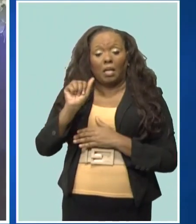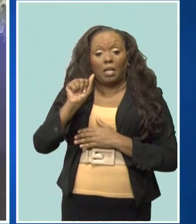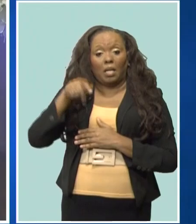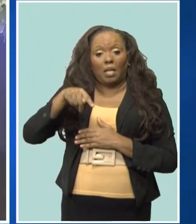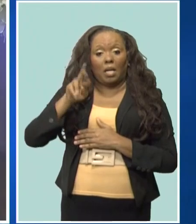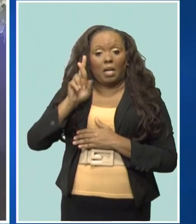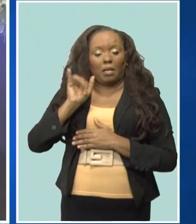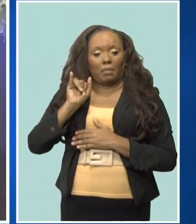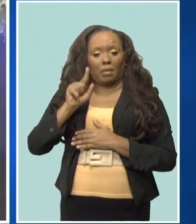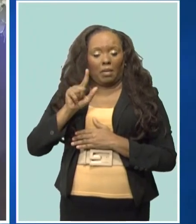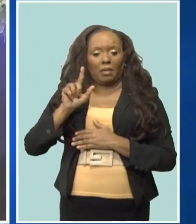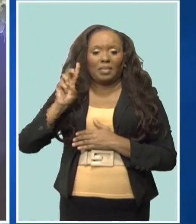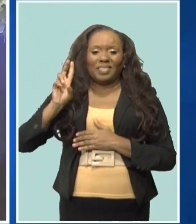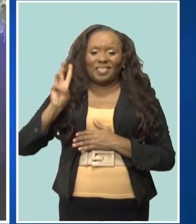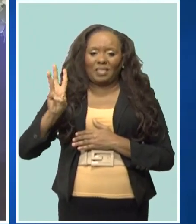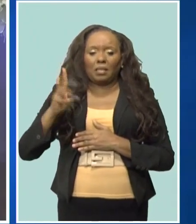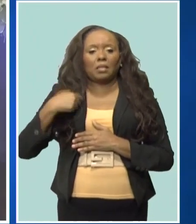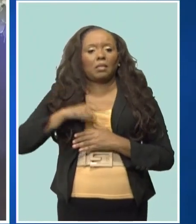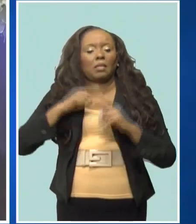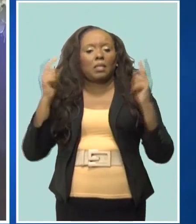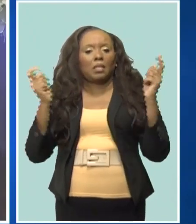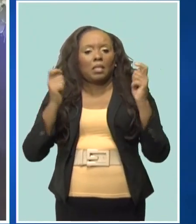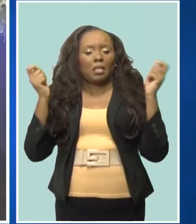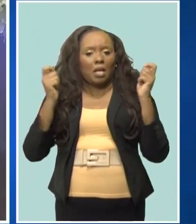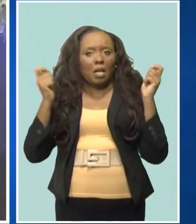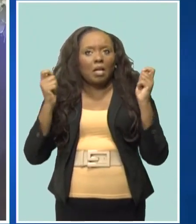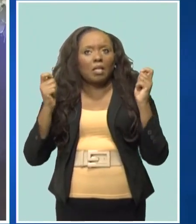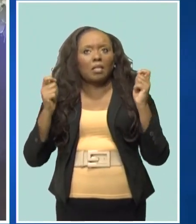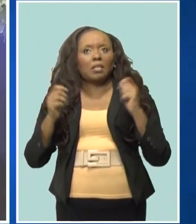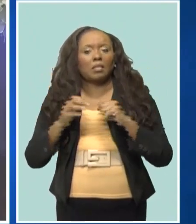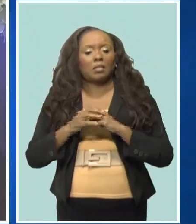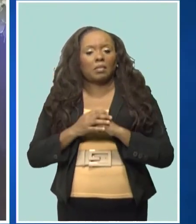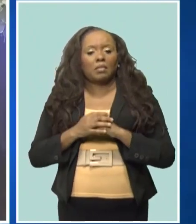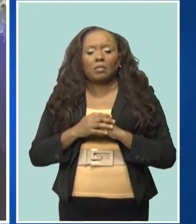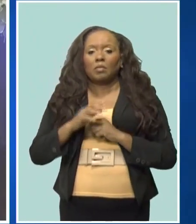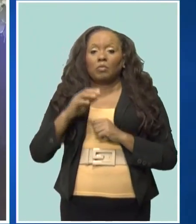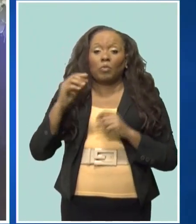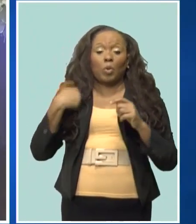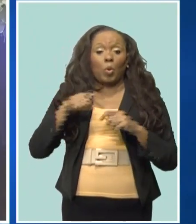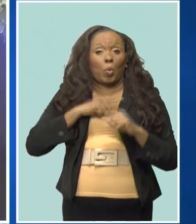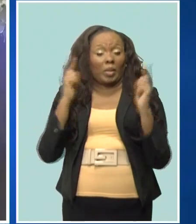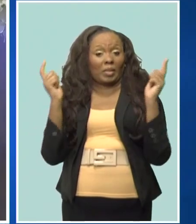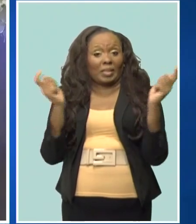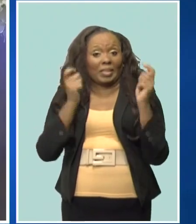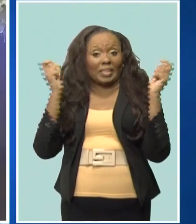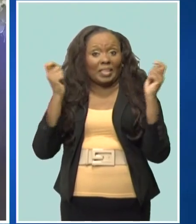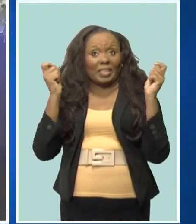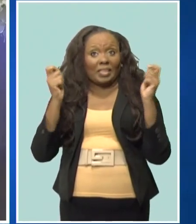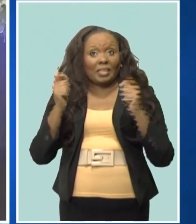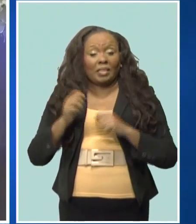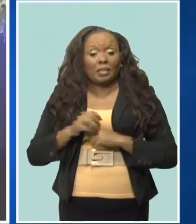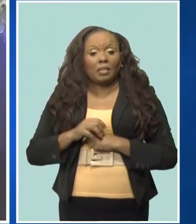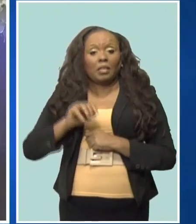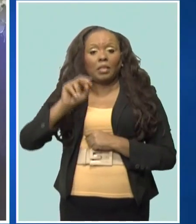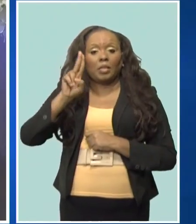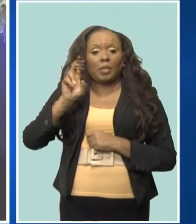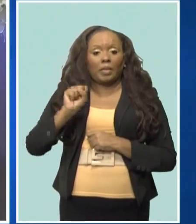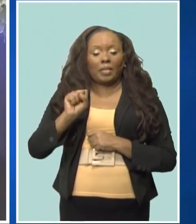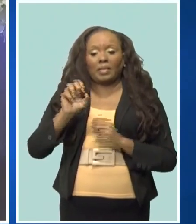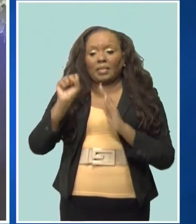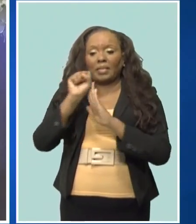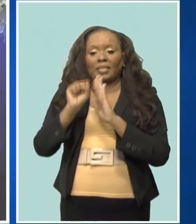the 65th anniversary of the infamous U.S. State